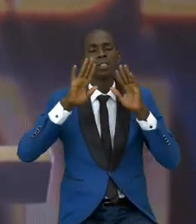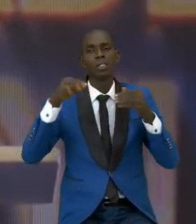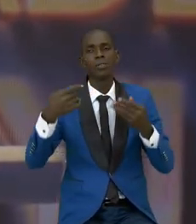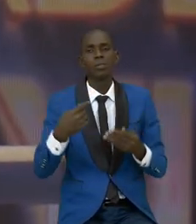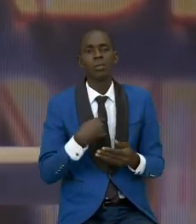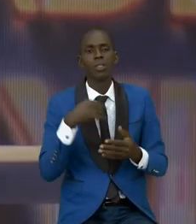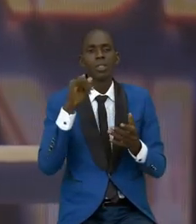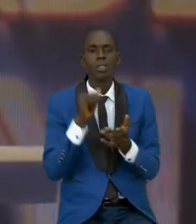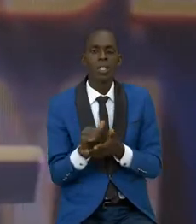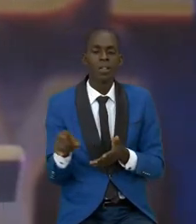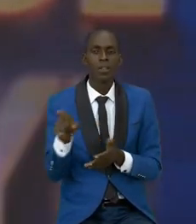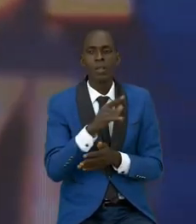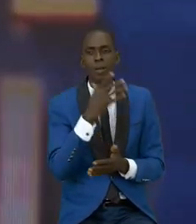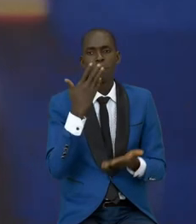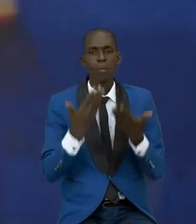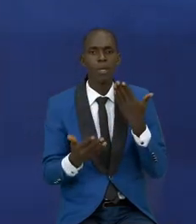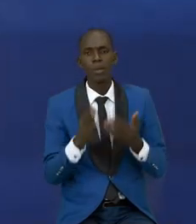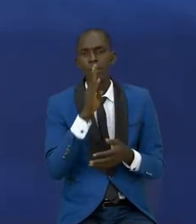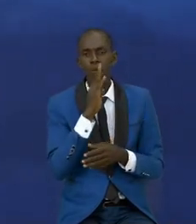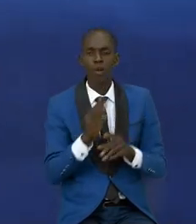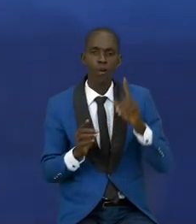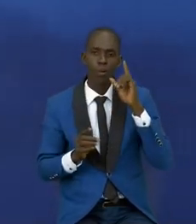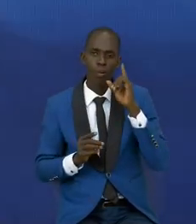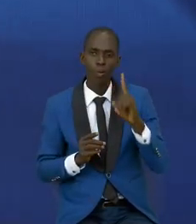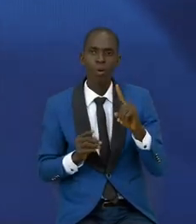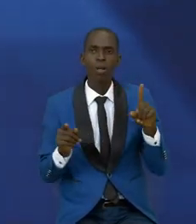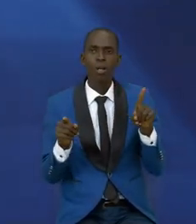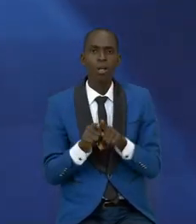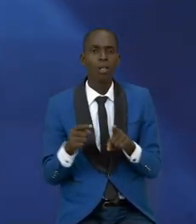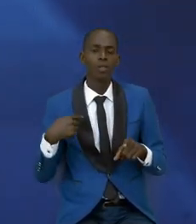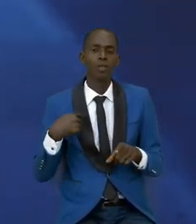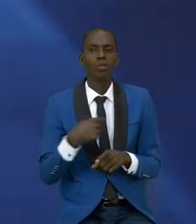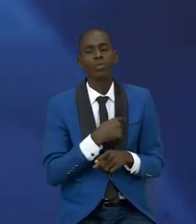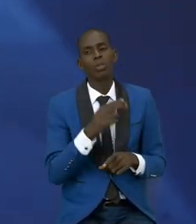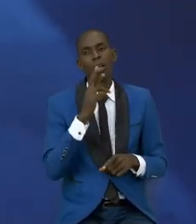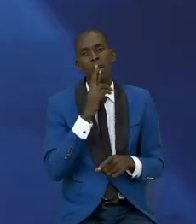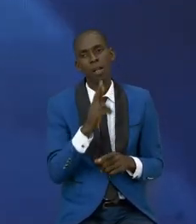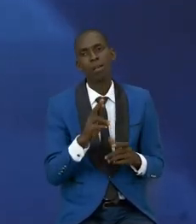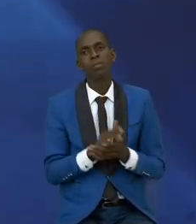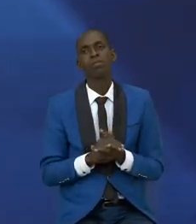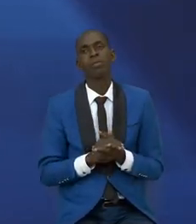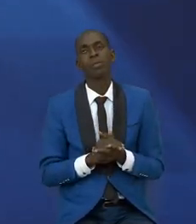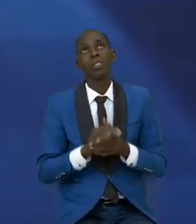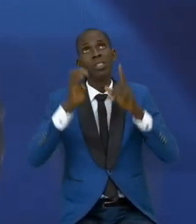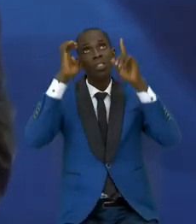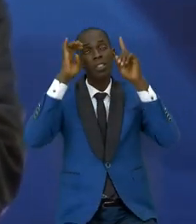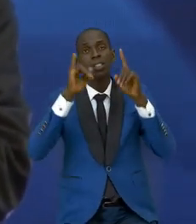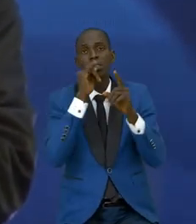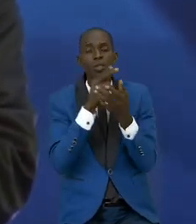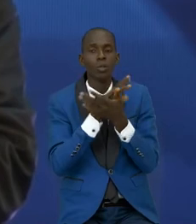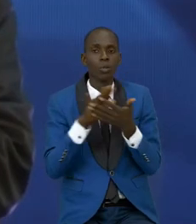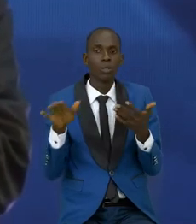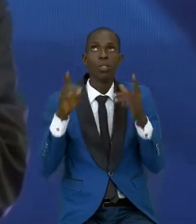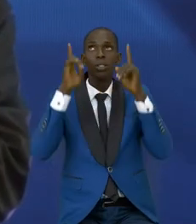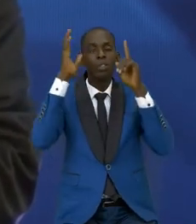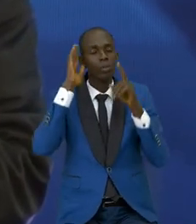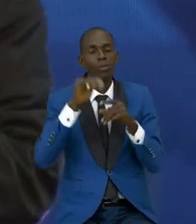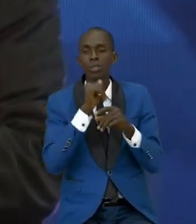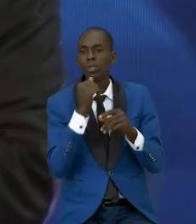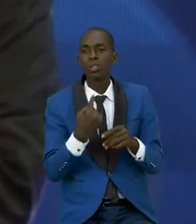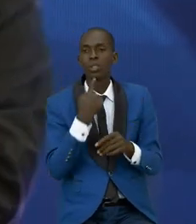that they may be one as we are. He's holy, he will not disappoint